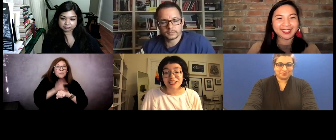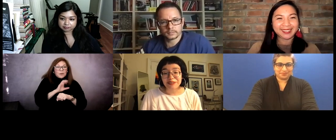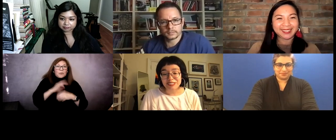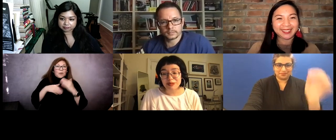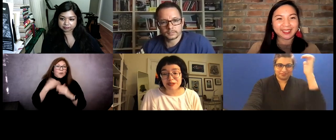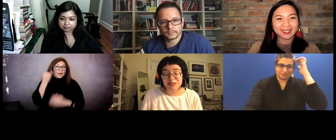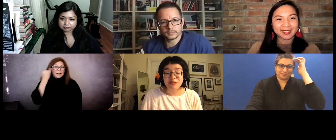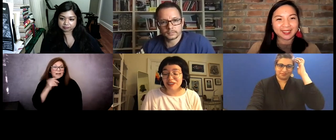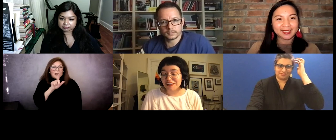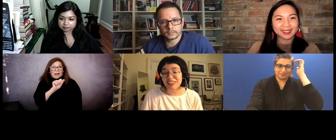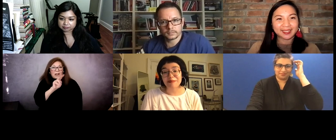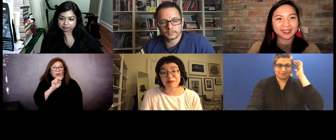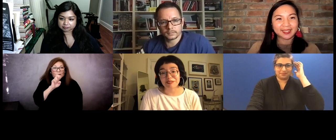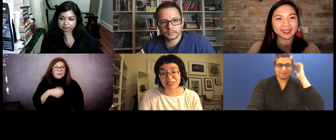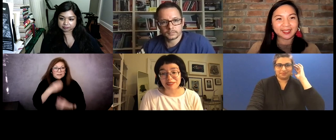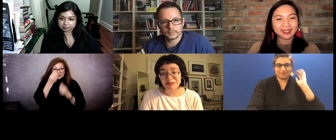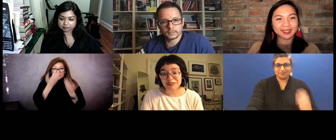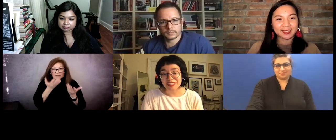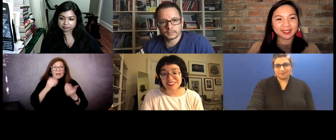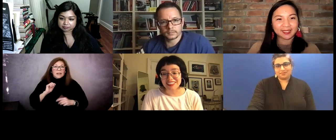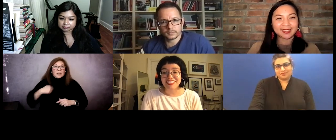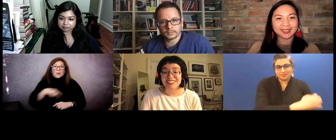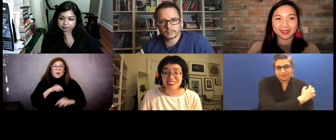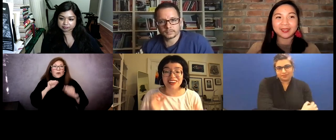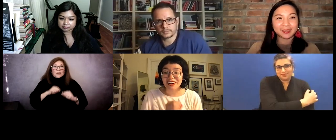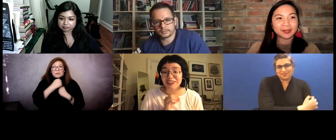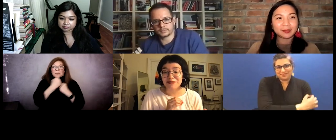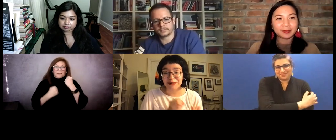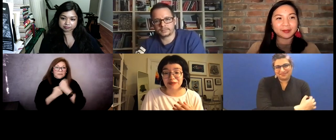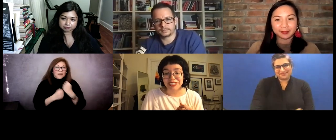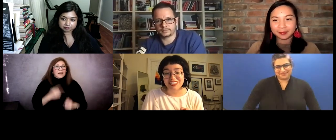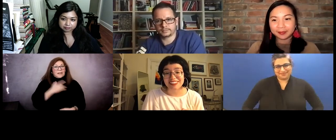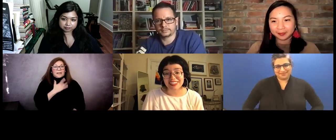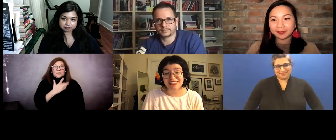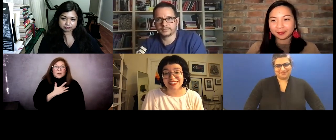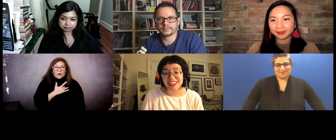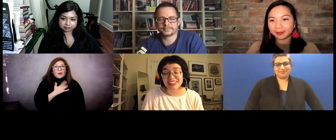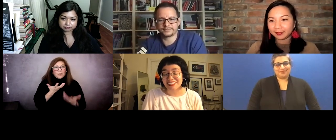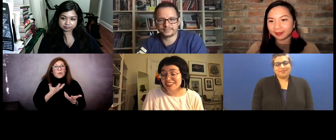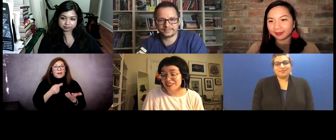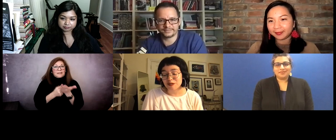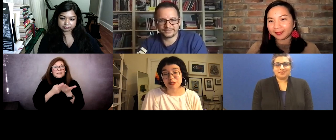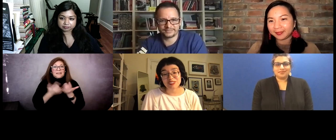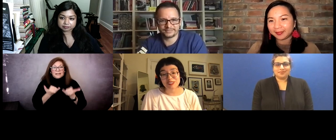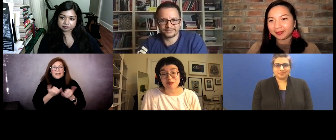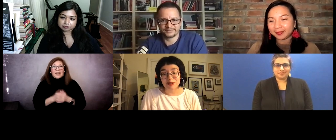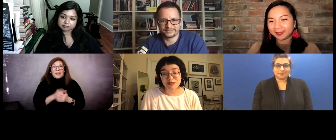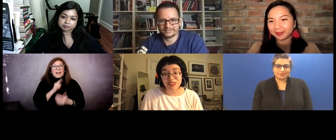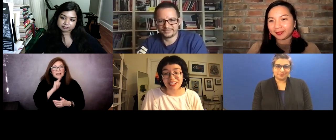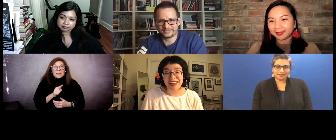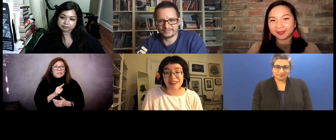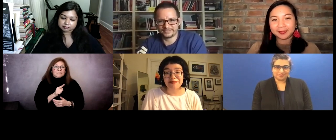that Lawrence posed, that we are all capable of being founders. I think that's at the heart of what we wanted to discuss today and just puts it